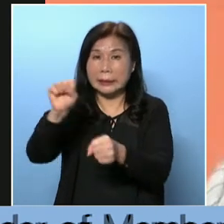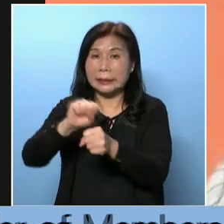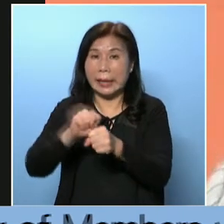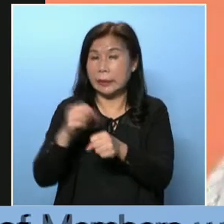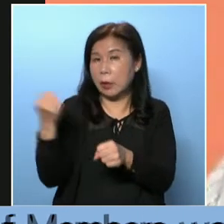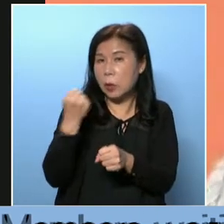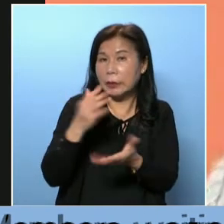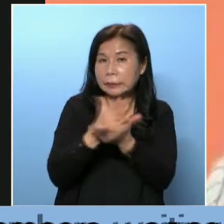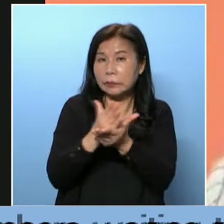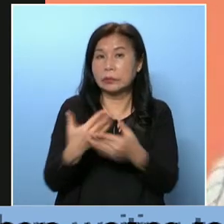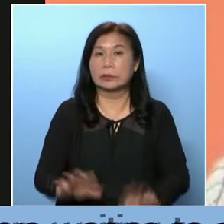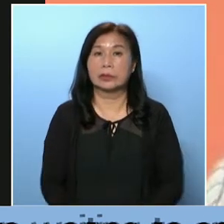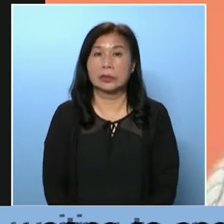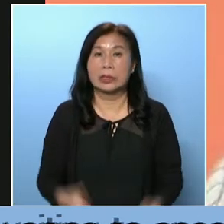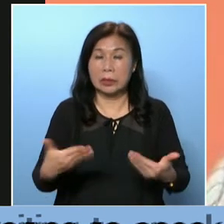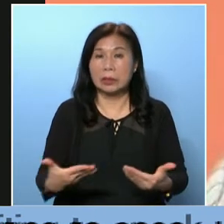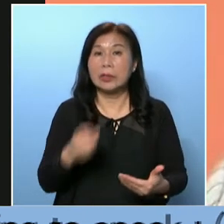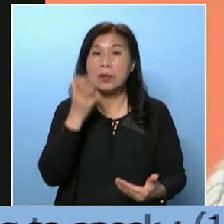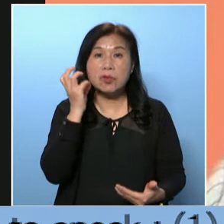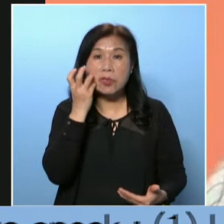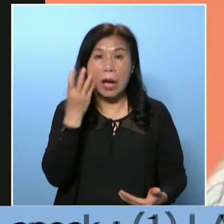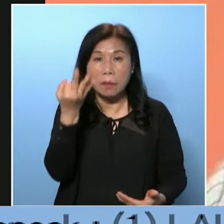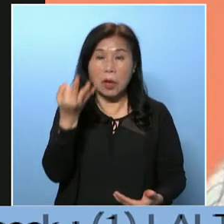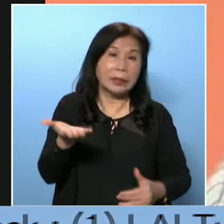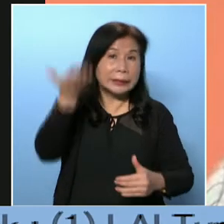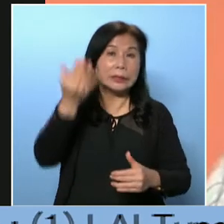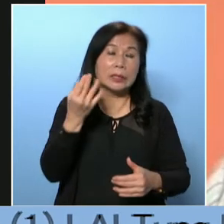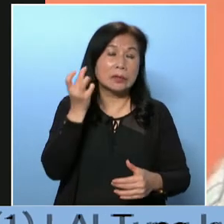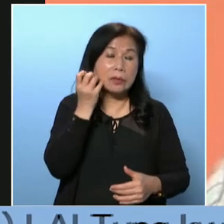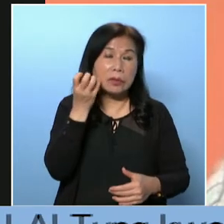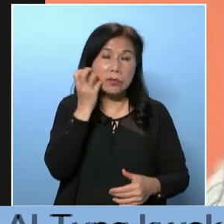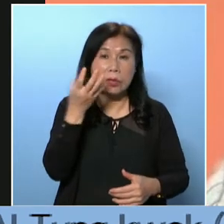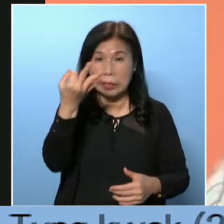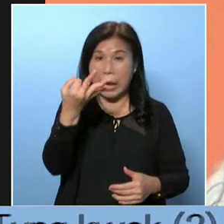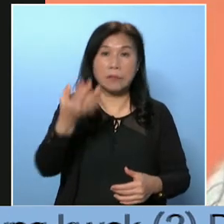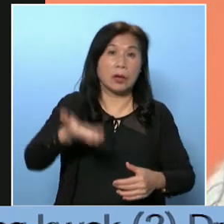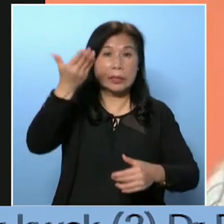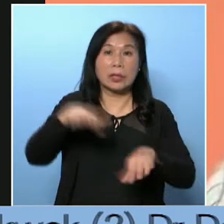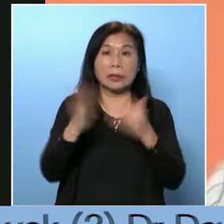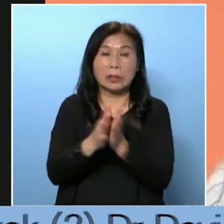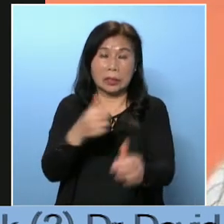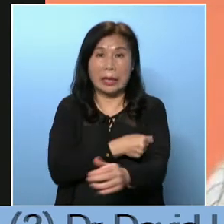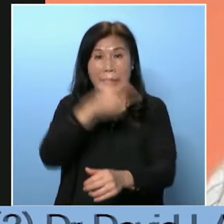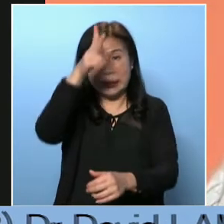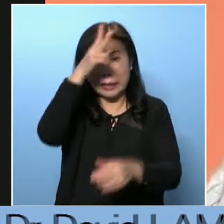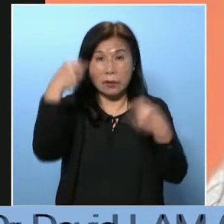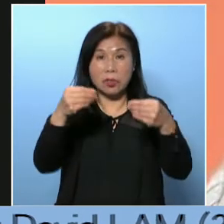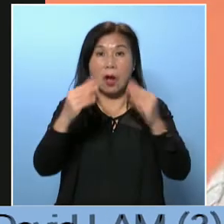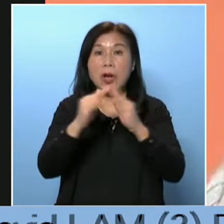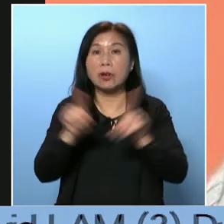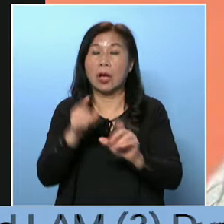government should put in more resources to it, especially you not allow vaccination above 3. Previously, the